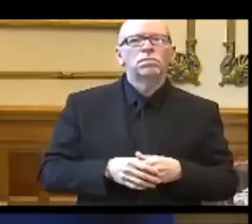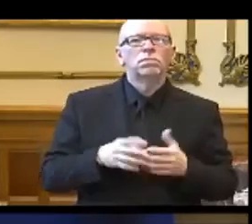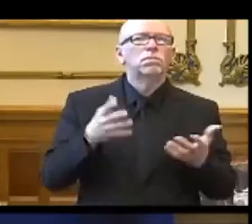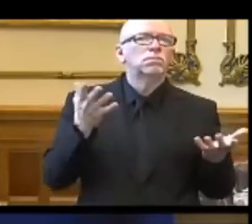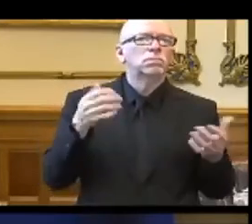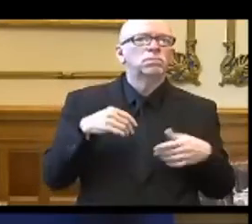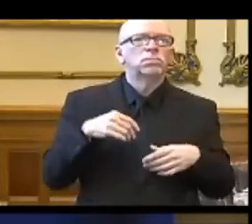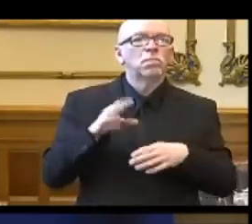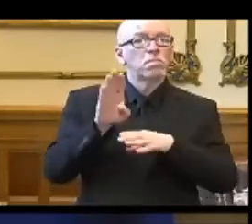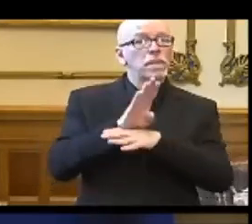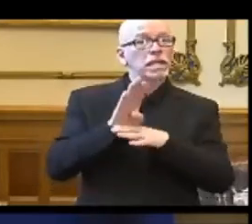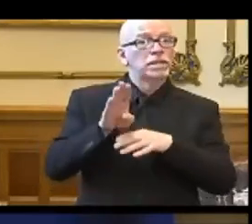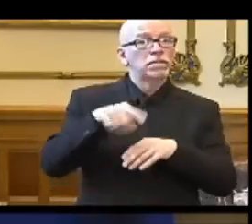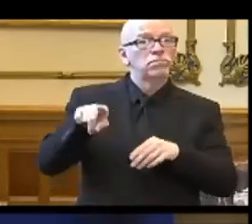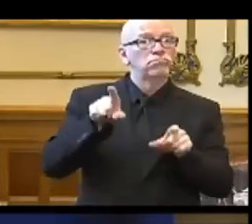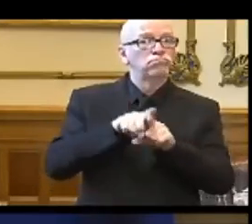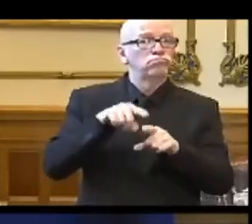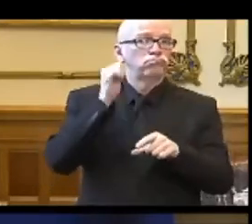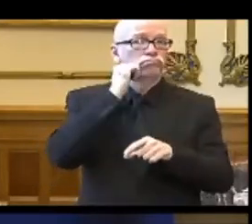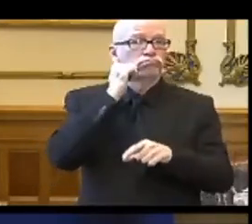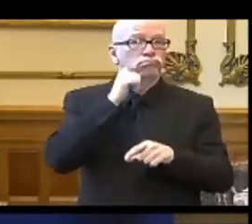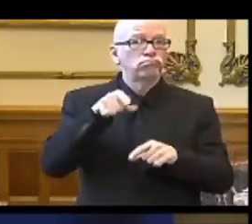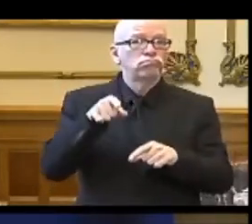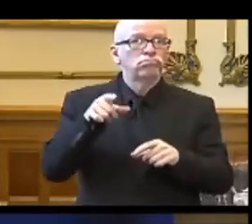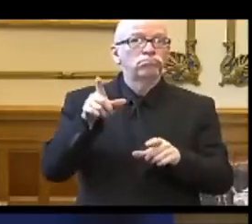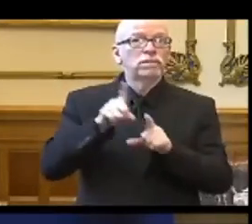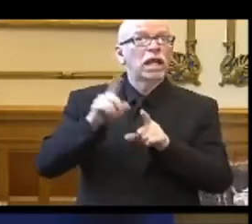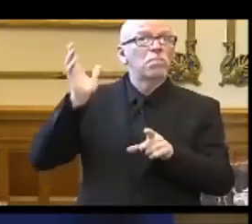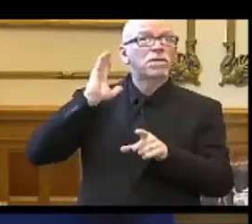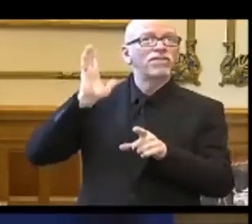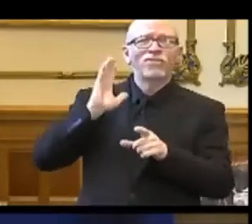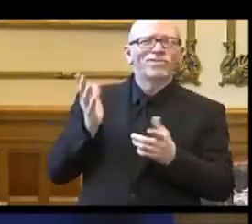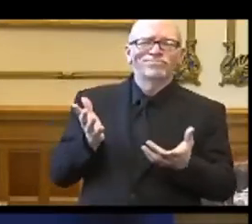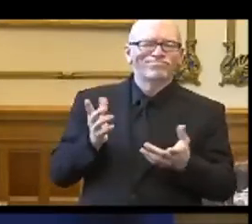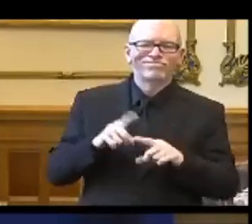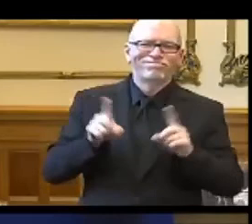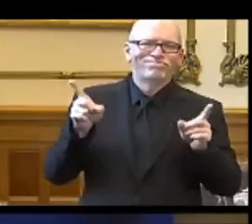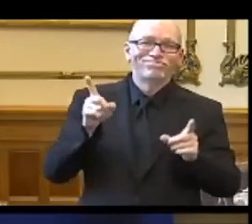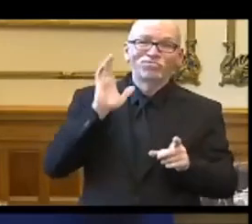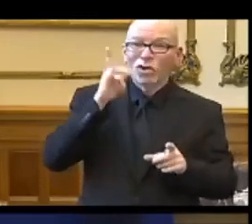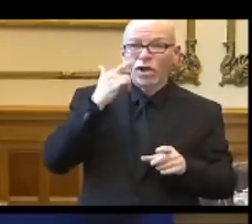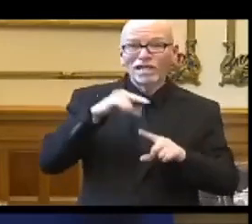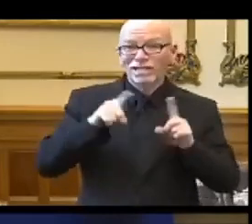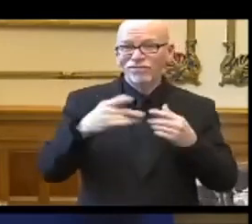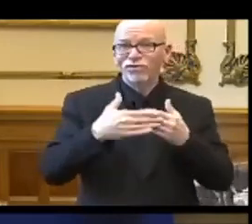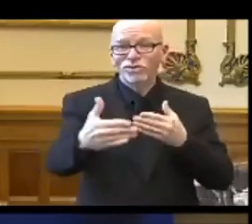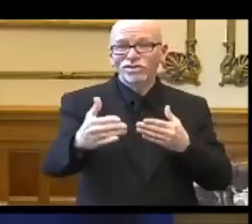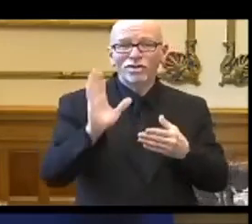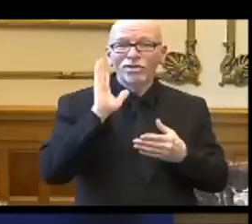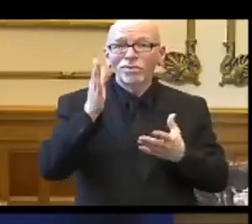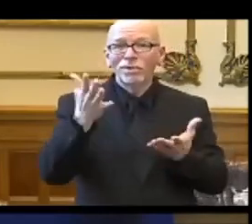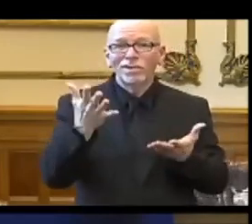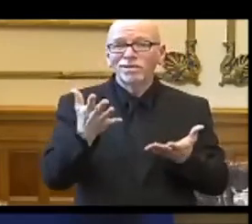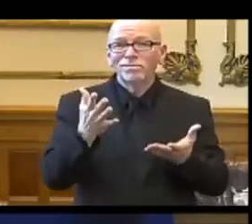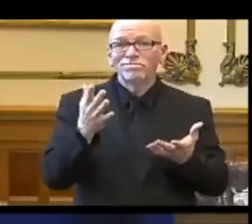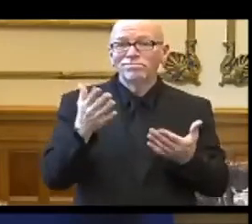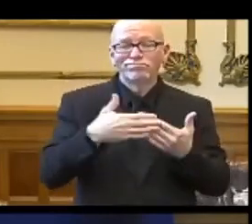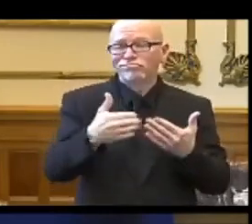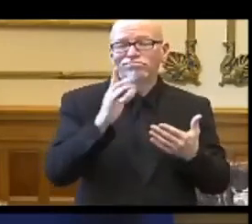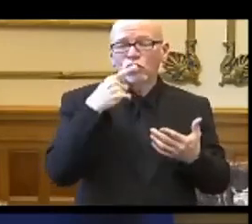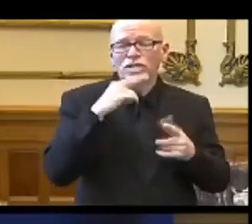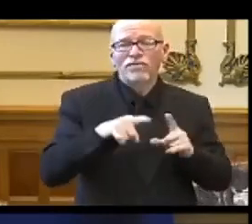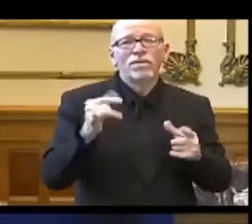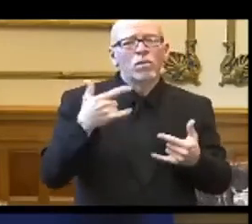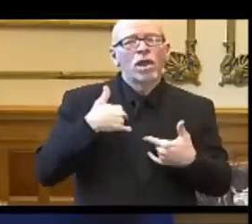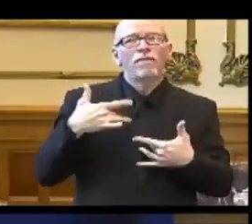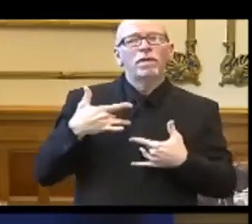And business as usual is a thing of the past. It will be different. And that's why I said at the very outset I was so encouraged